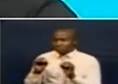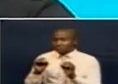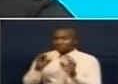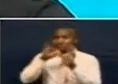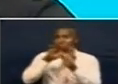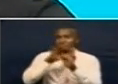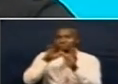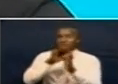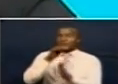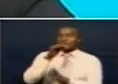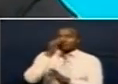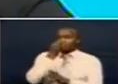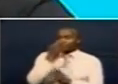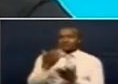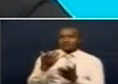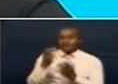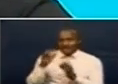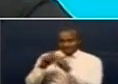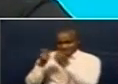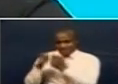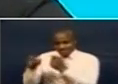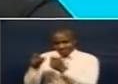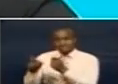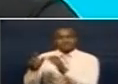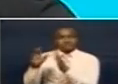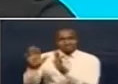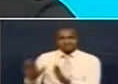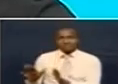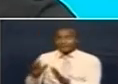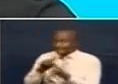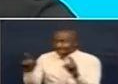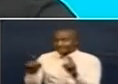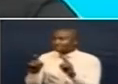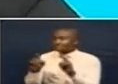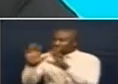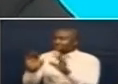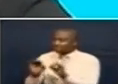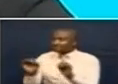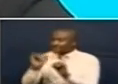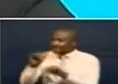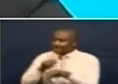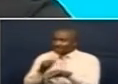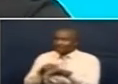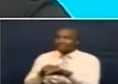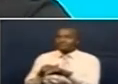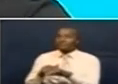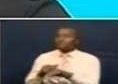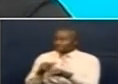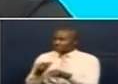Mwai Kibaki, if ethnicity was the factor there. The factor really was a national